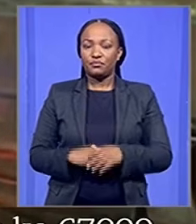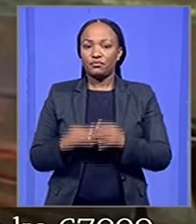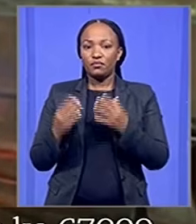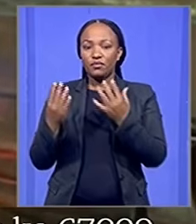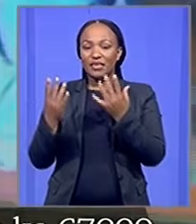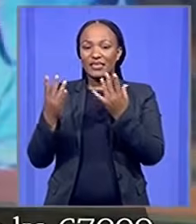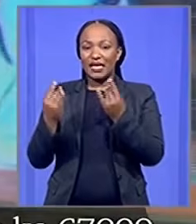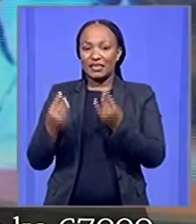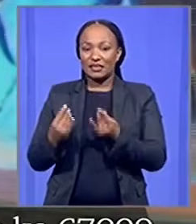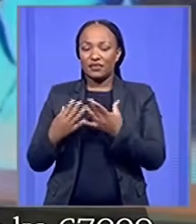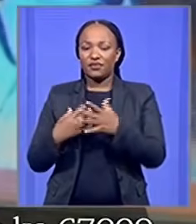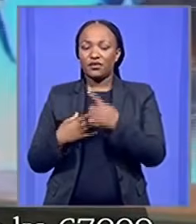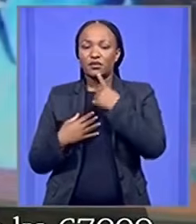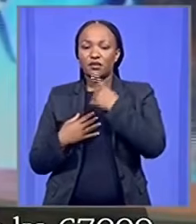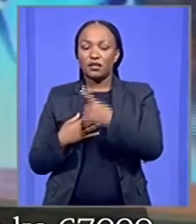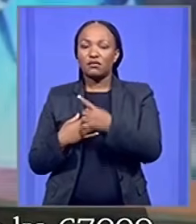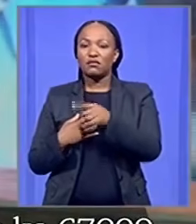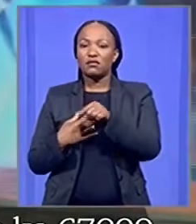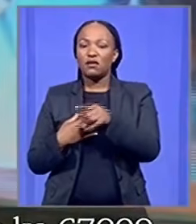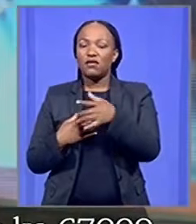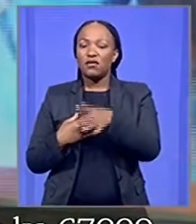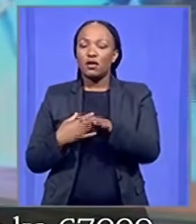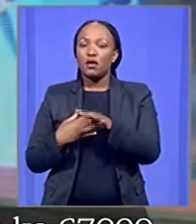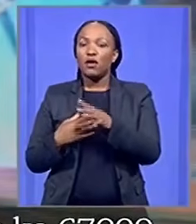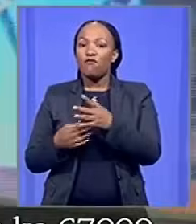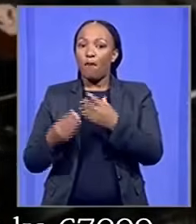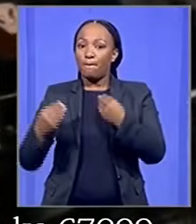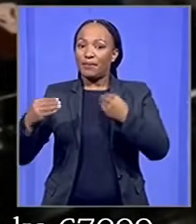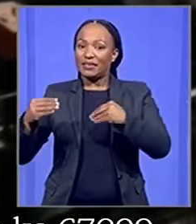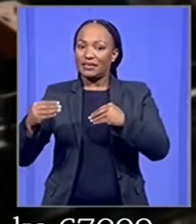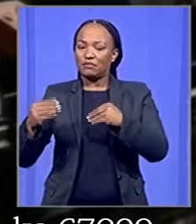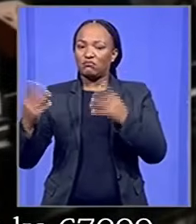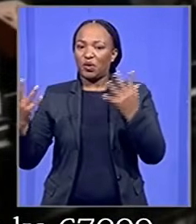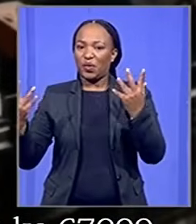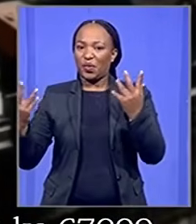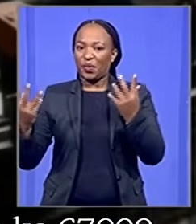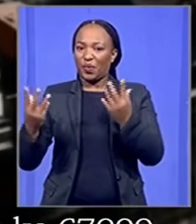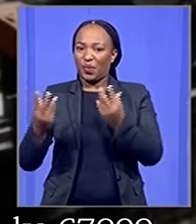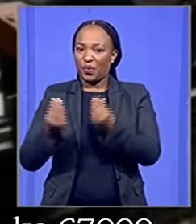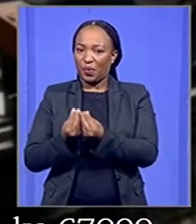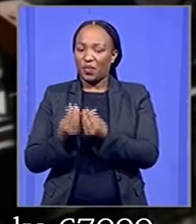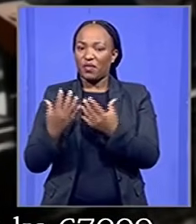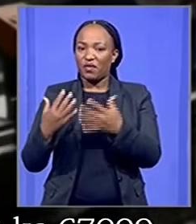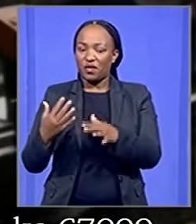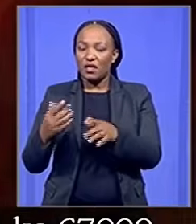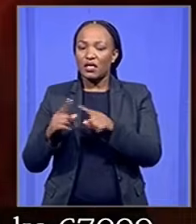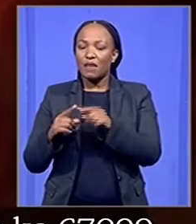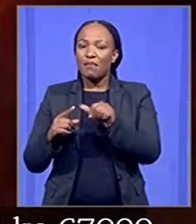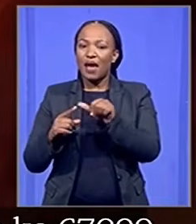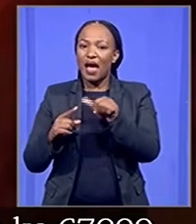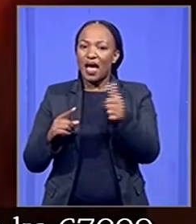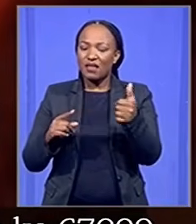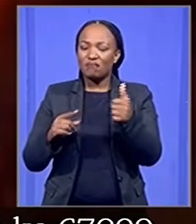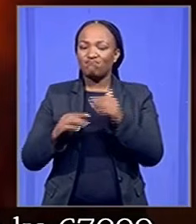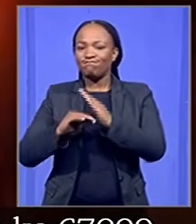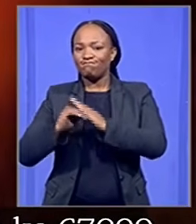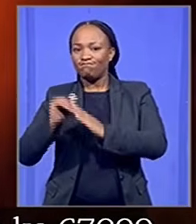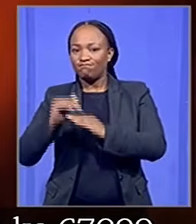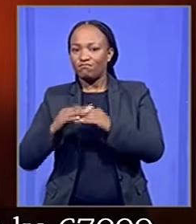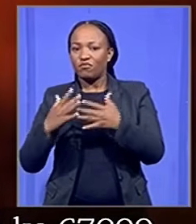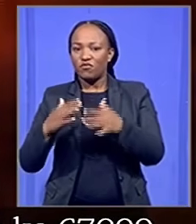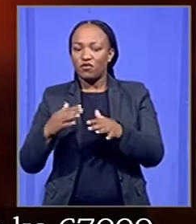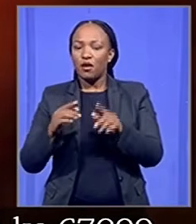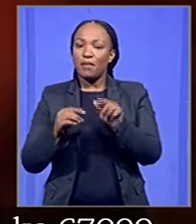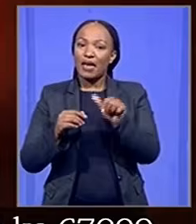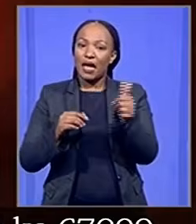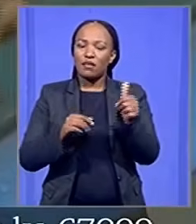le ha meputso ya basebetsi e theohile le ka lela kgwebo tlhahiso ka ho le merafo fela ditshebeletso tsa kgwebo di ntlafetse ka